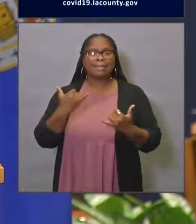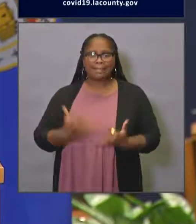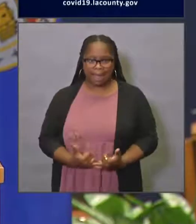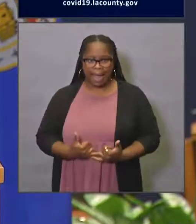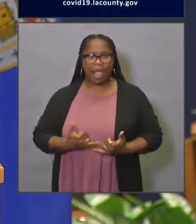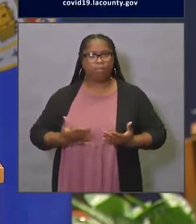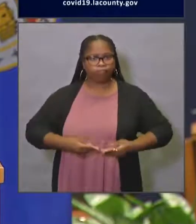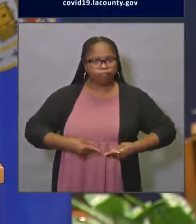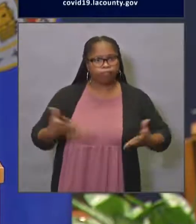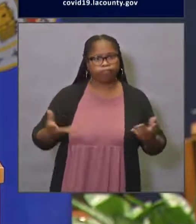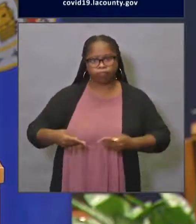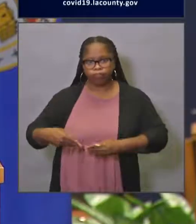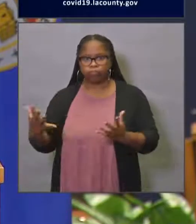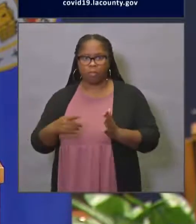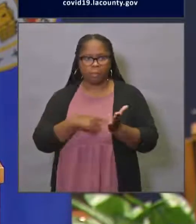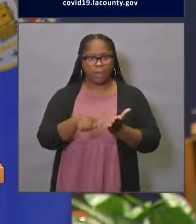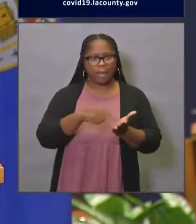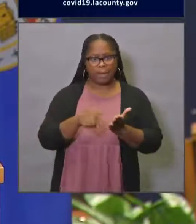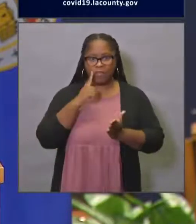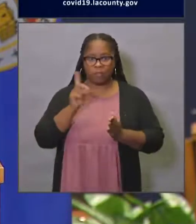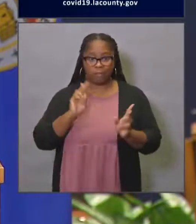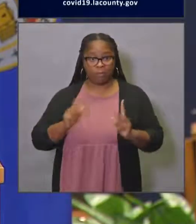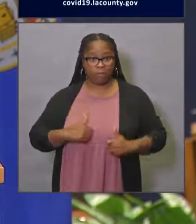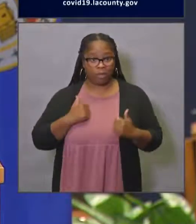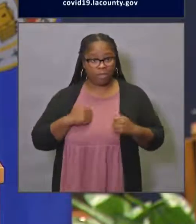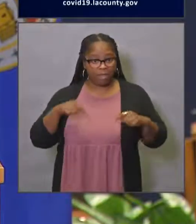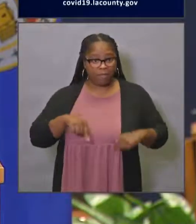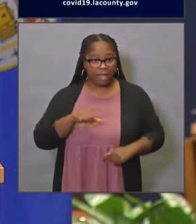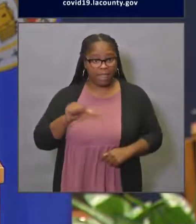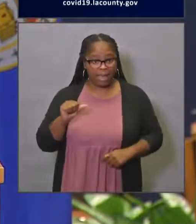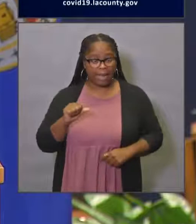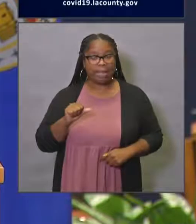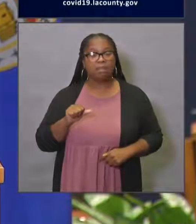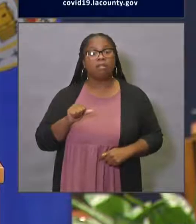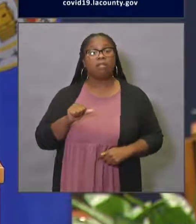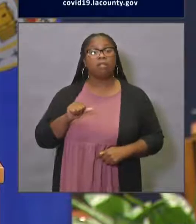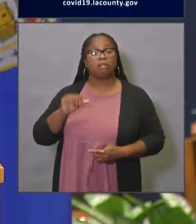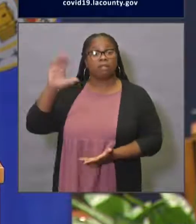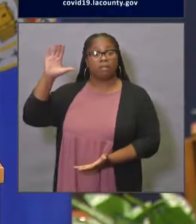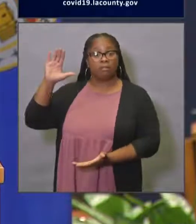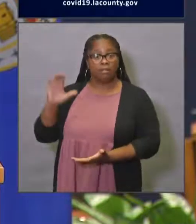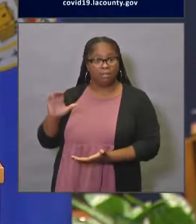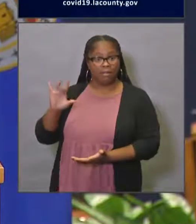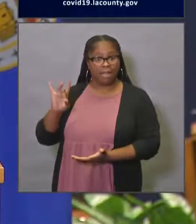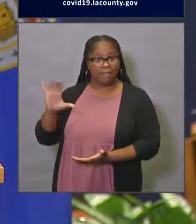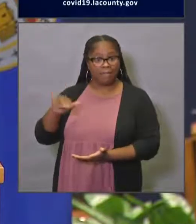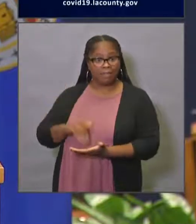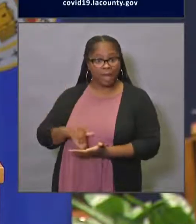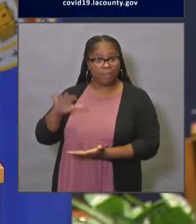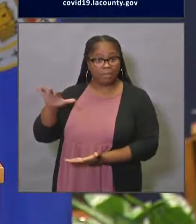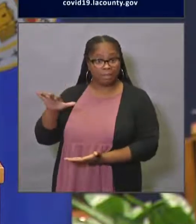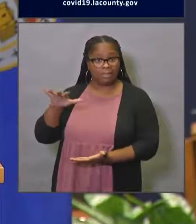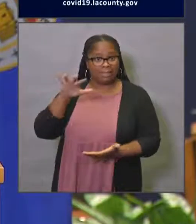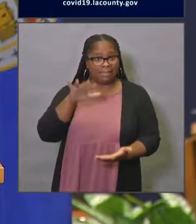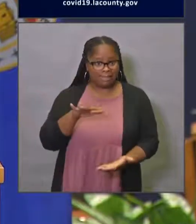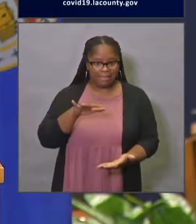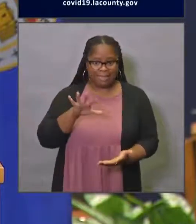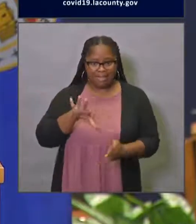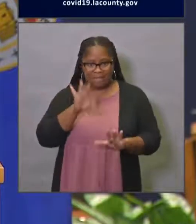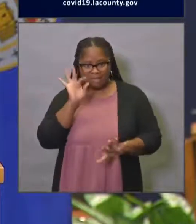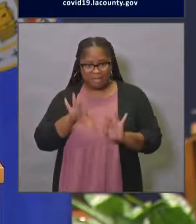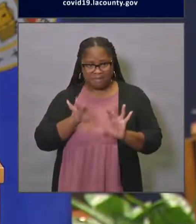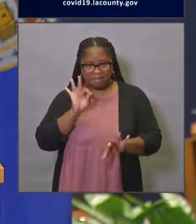issue payments to residents. The remaining applicants were placed in a lottery system where 5,700 more were